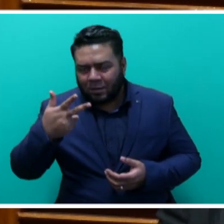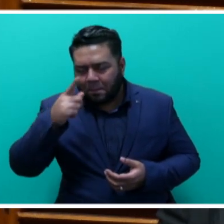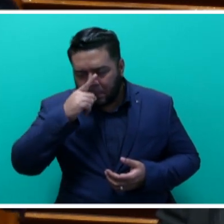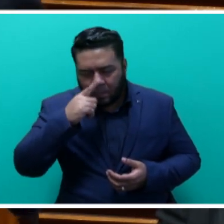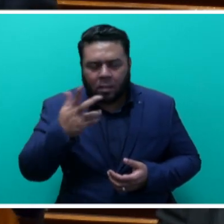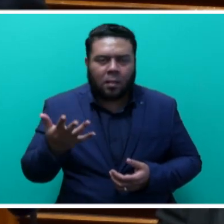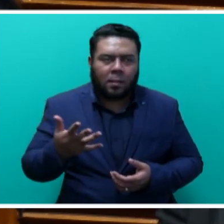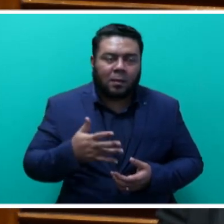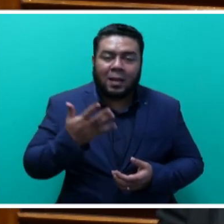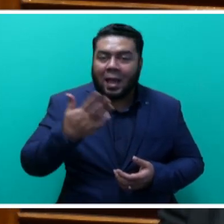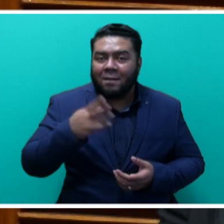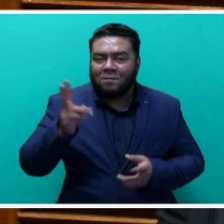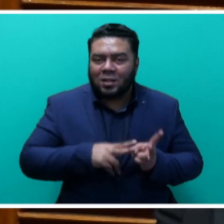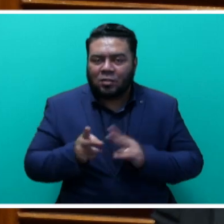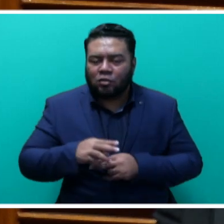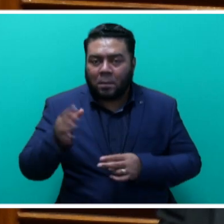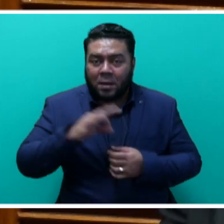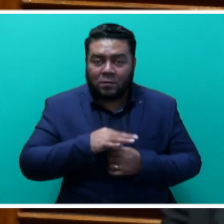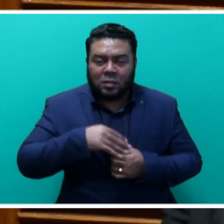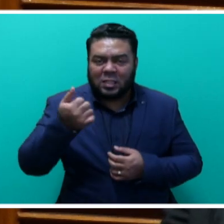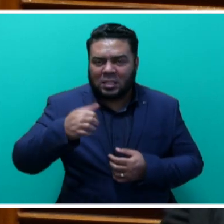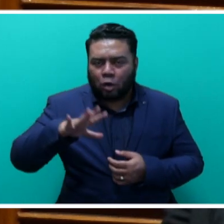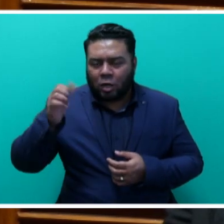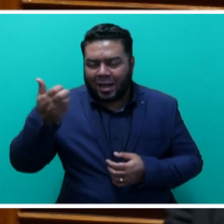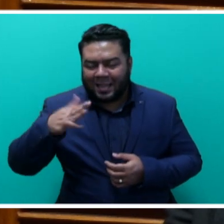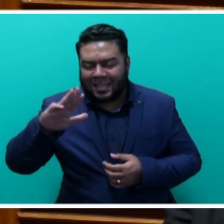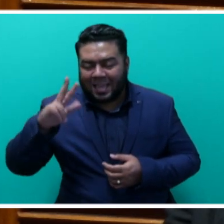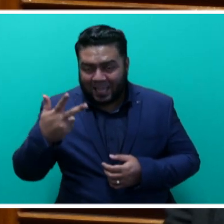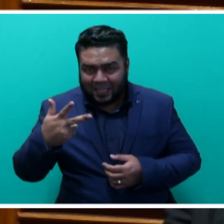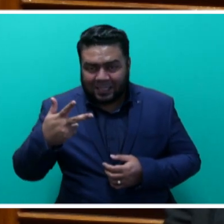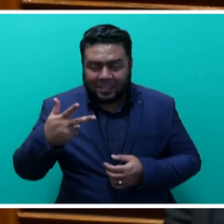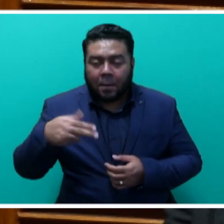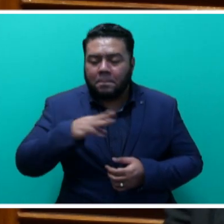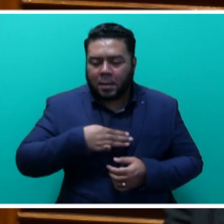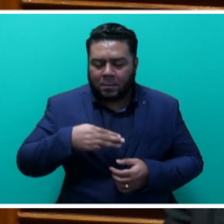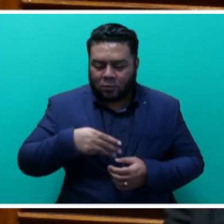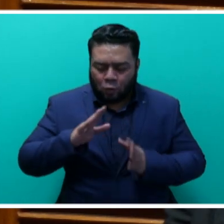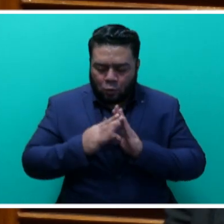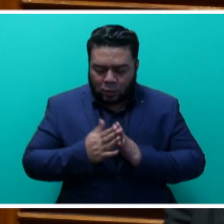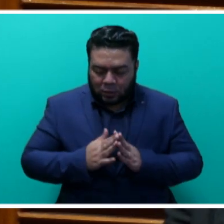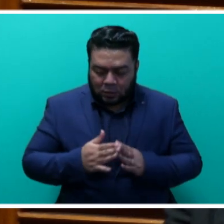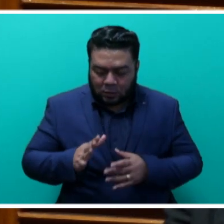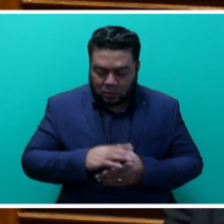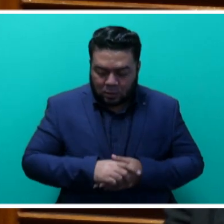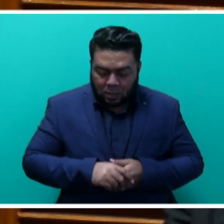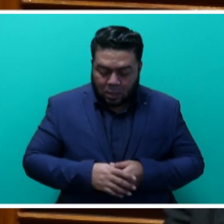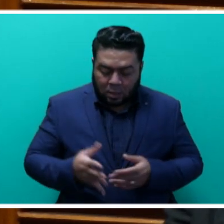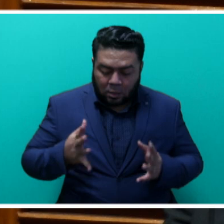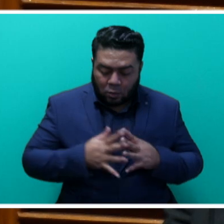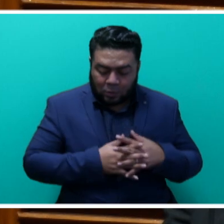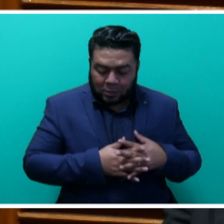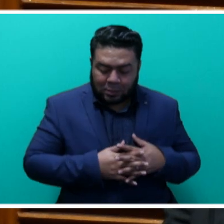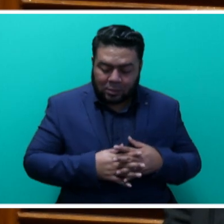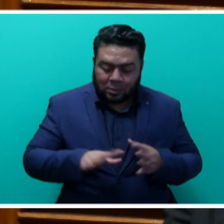Northern Division, 9 villages and 3 settlements, benefiting 690 members of the community. And Western Division, 15